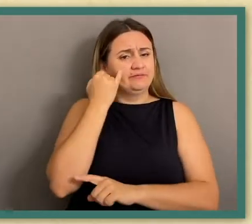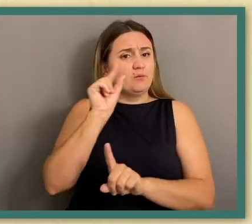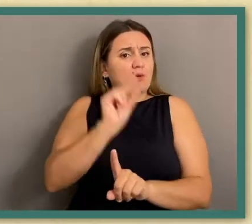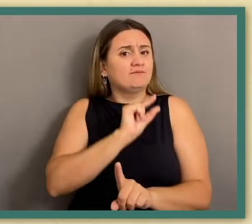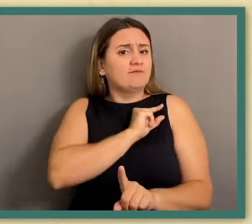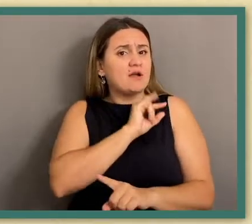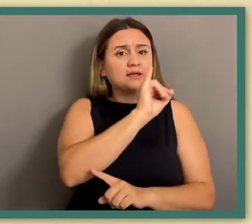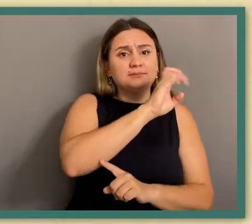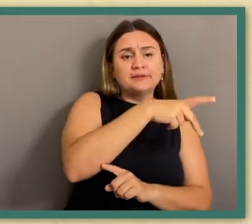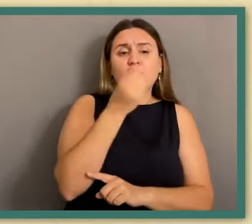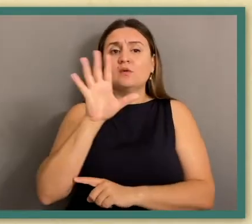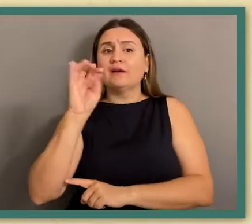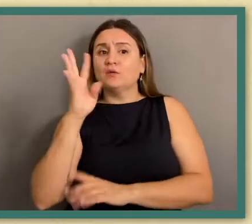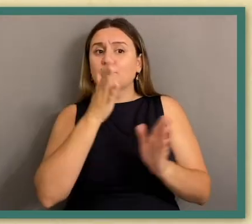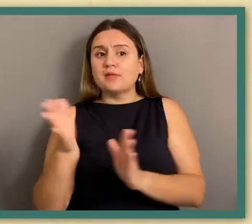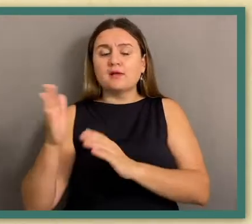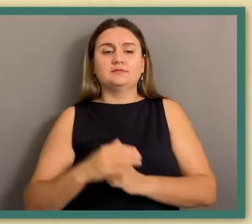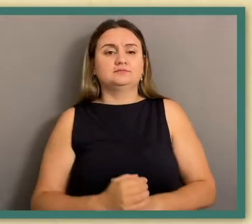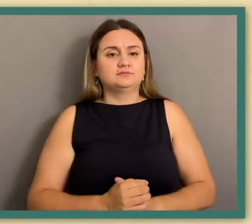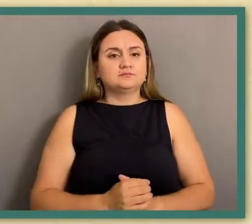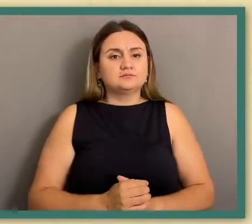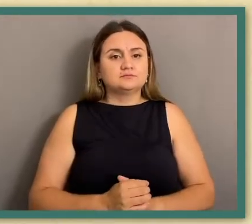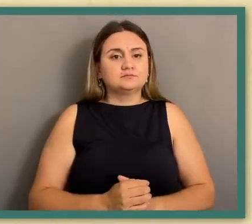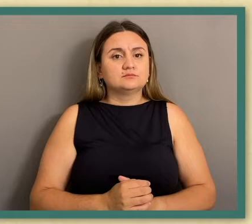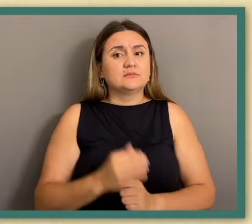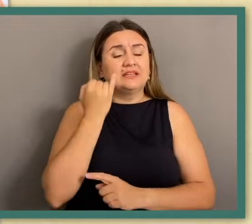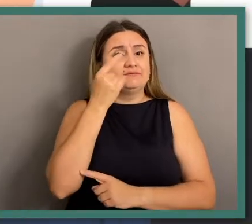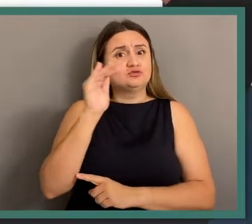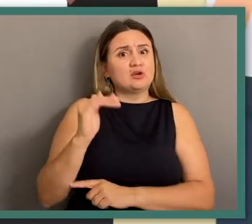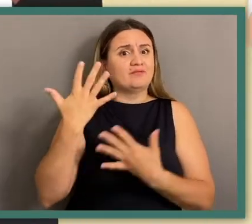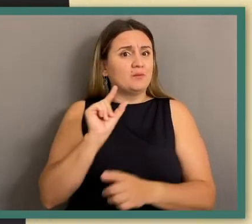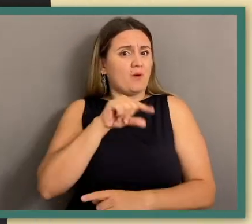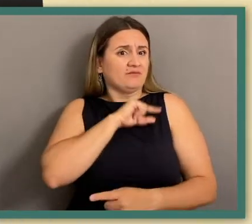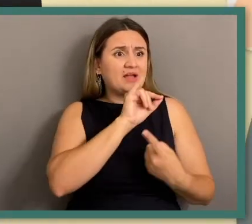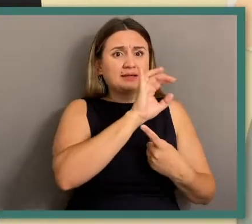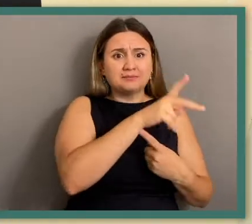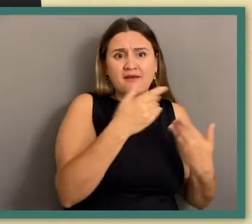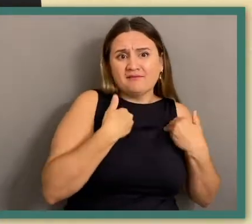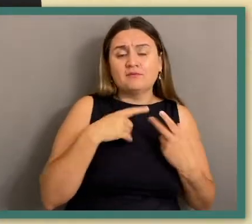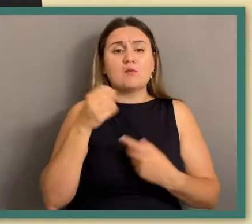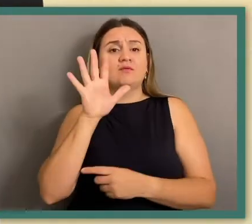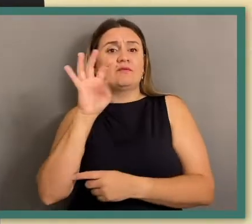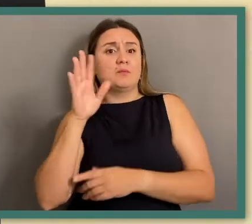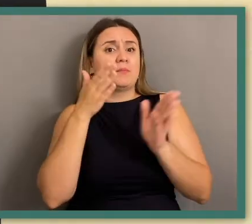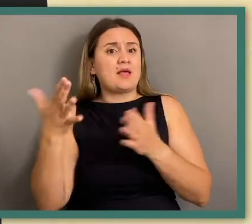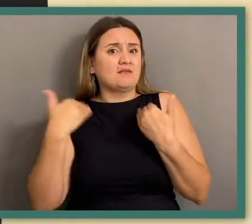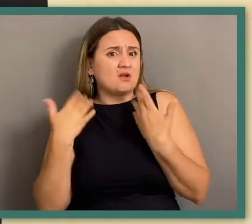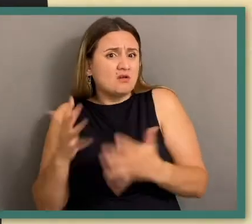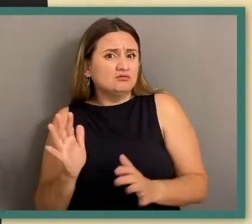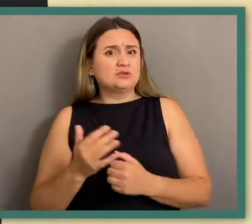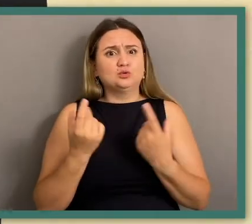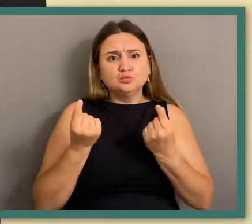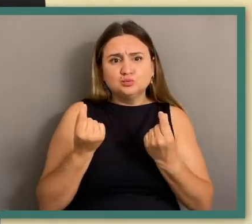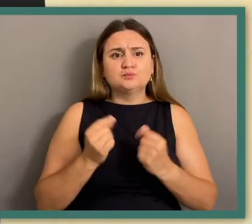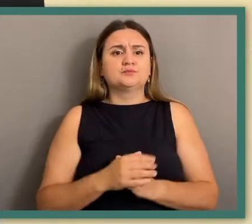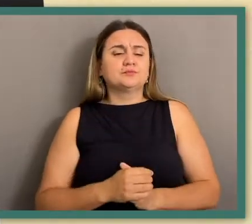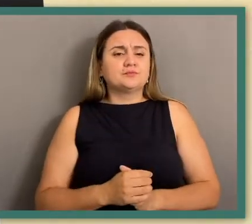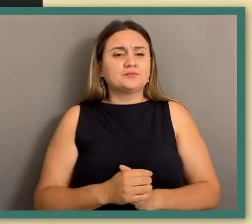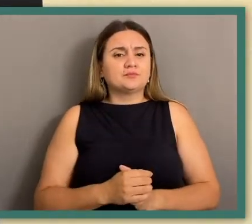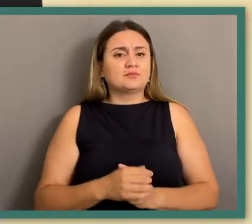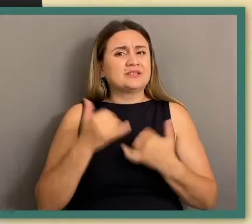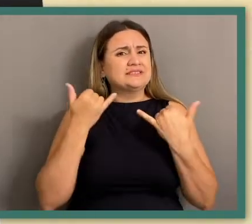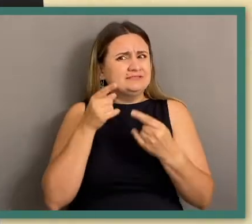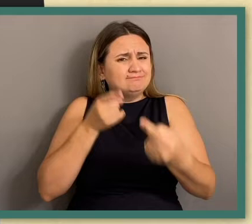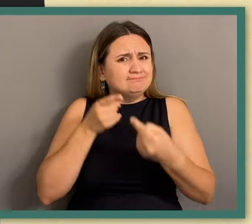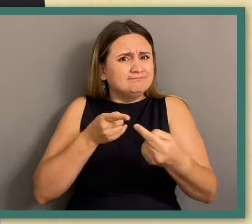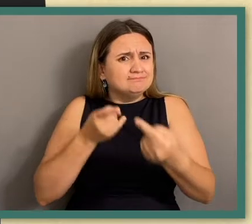evaluated to see if they qualify for an IEP or 504 plan. If your child already qualifies for an IEP or 504